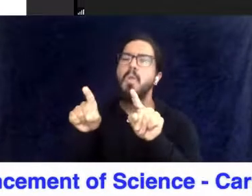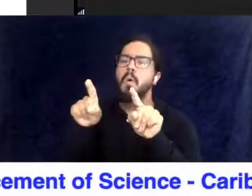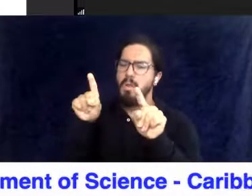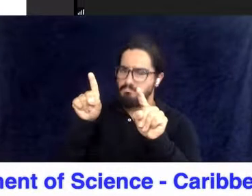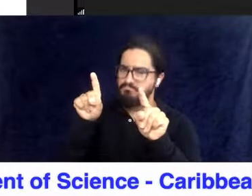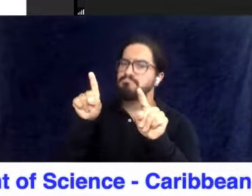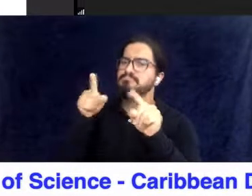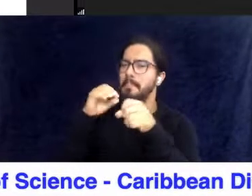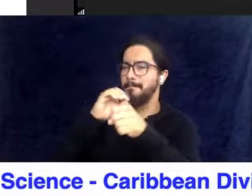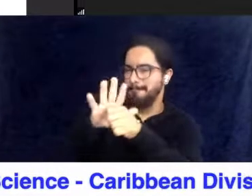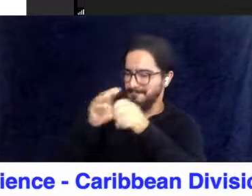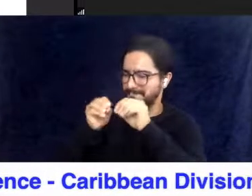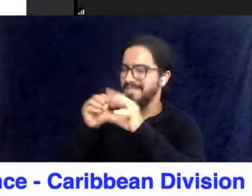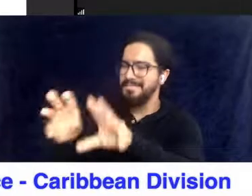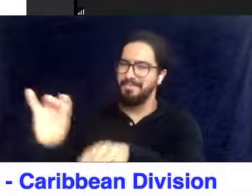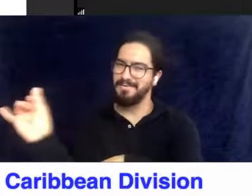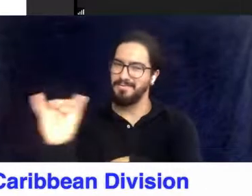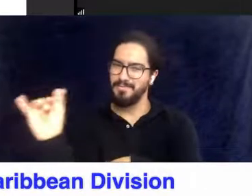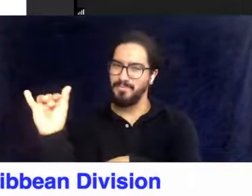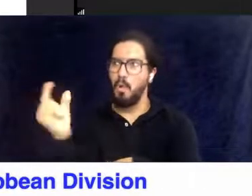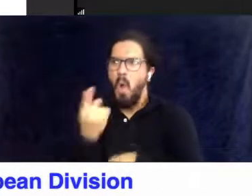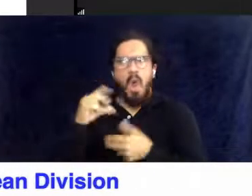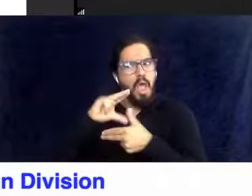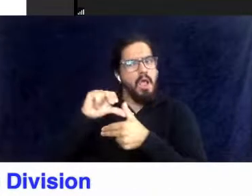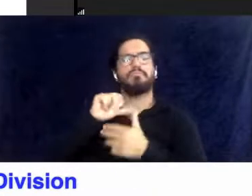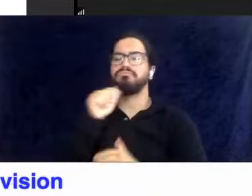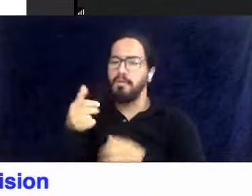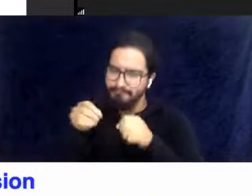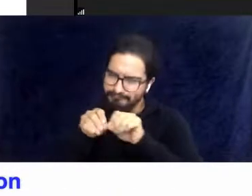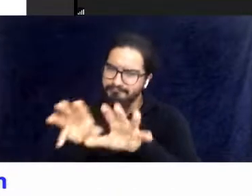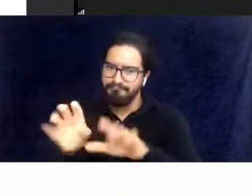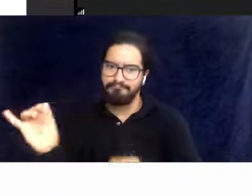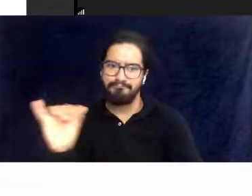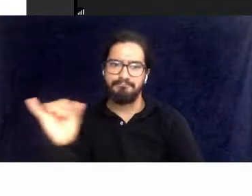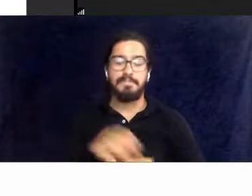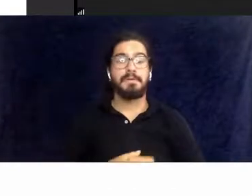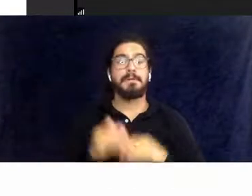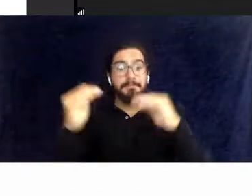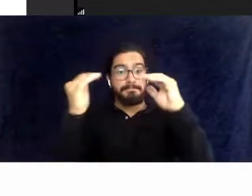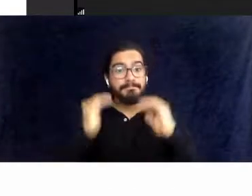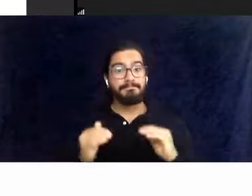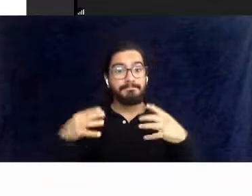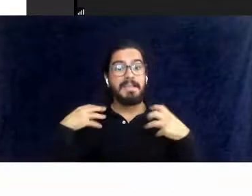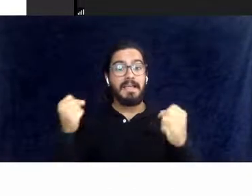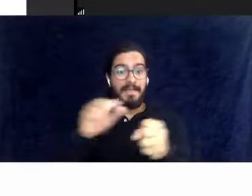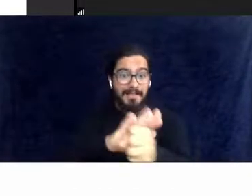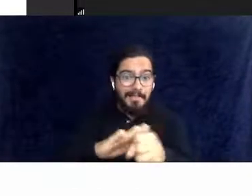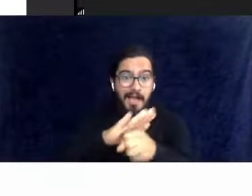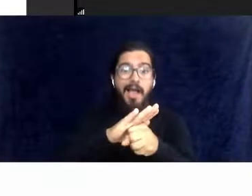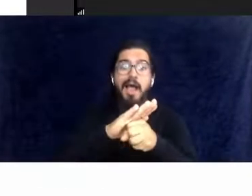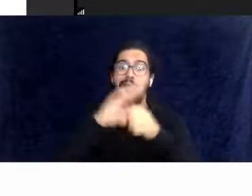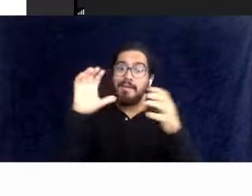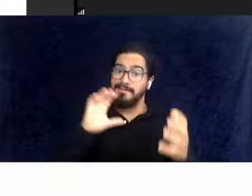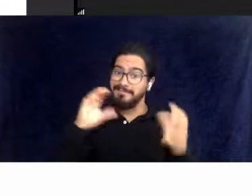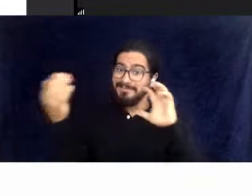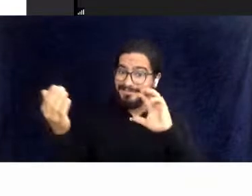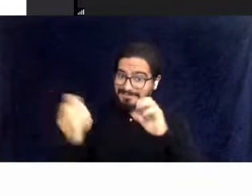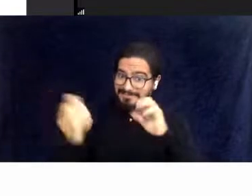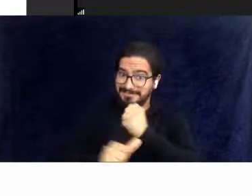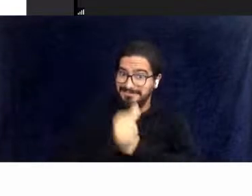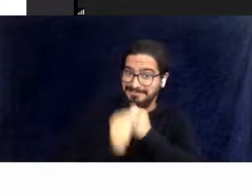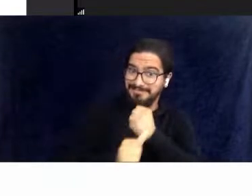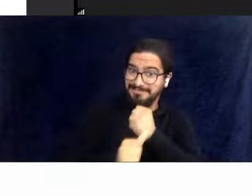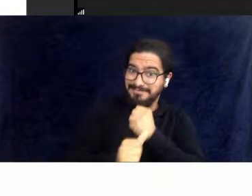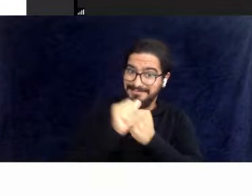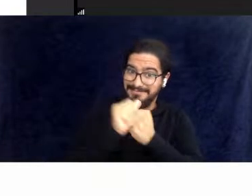earthquakes. And that the health sector efforts for disaster risk reduction have to continue, guided by the frameworks mentioned, so